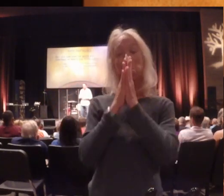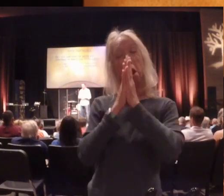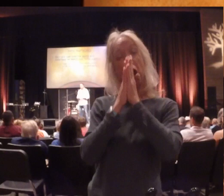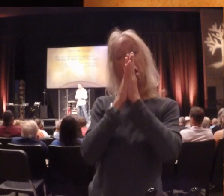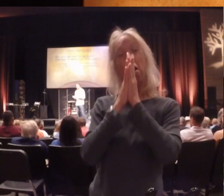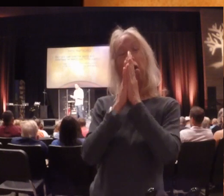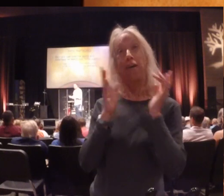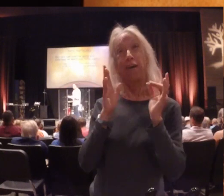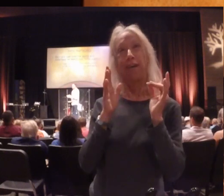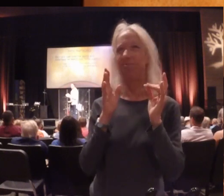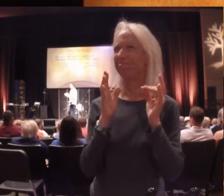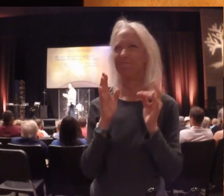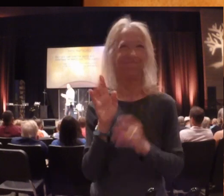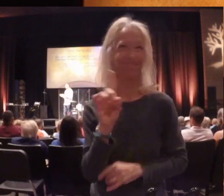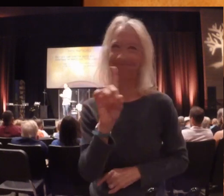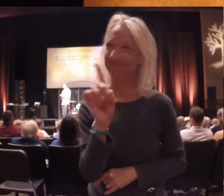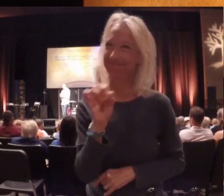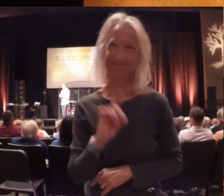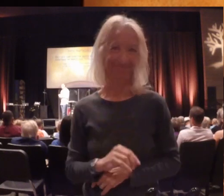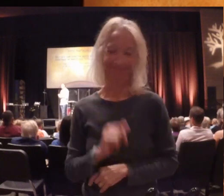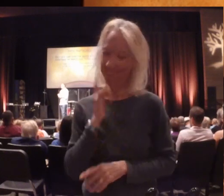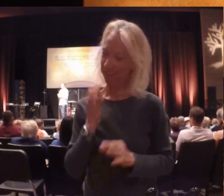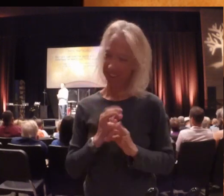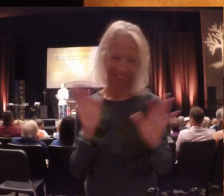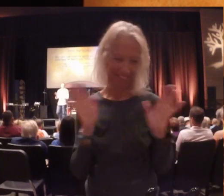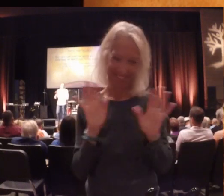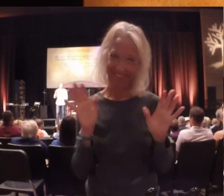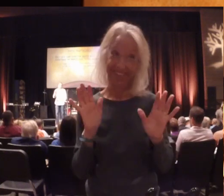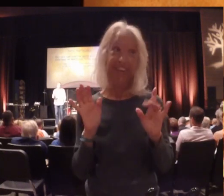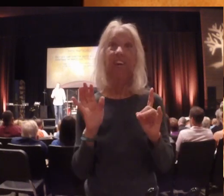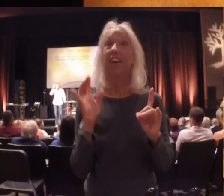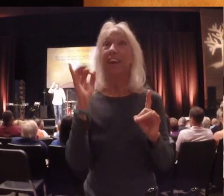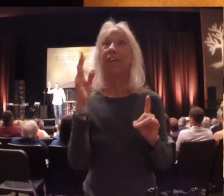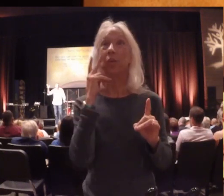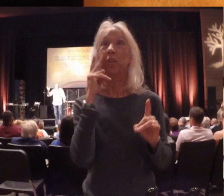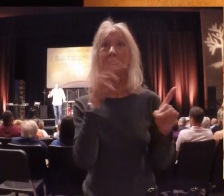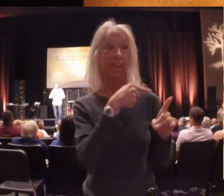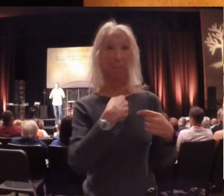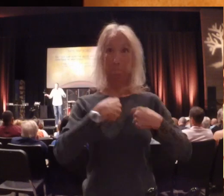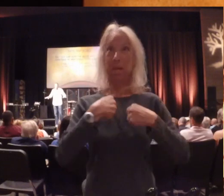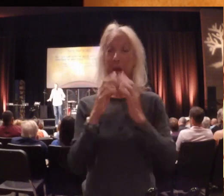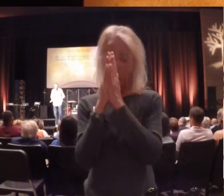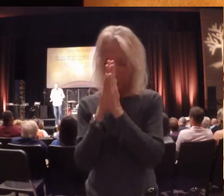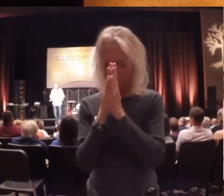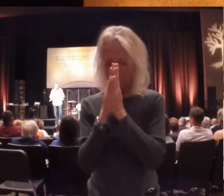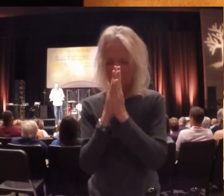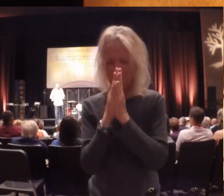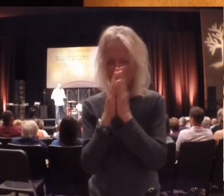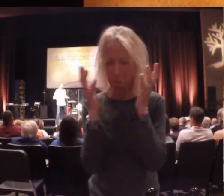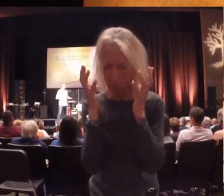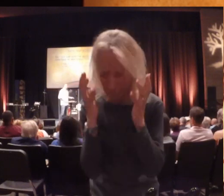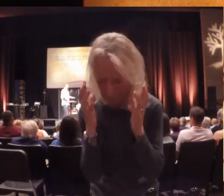you're like, wow, look at that person with that much faith. There's smoke. No. Let me tell you something. If you see smoke coming out of my head, it's not